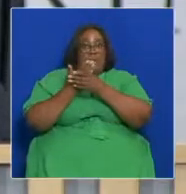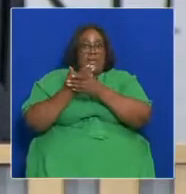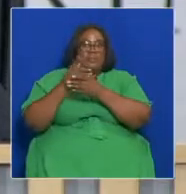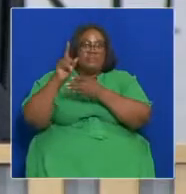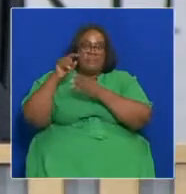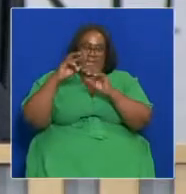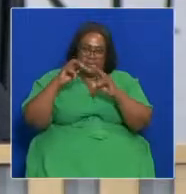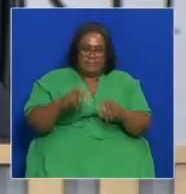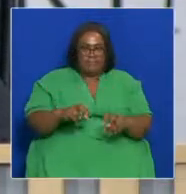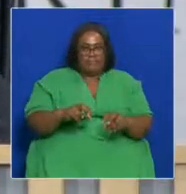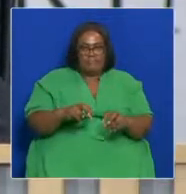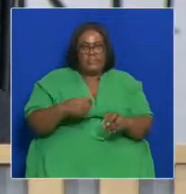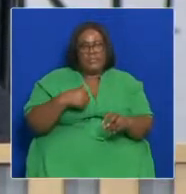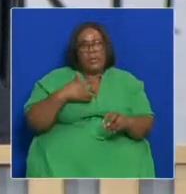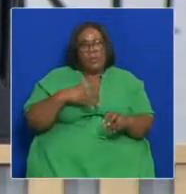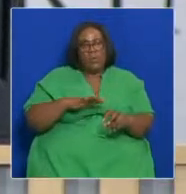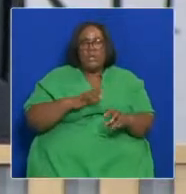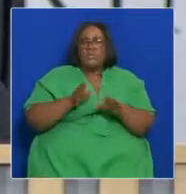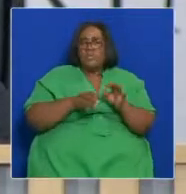to clarify that.